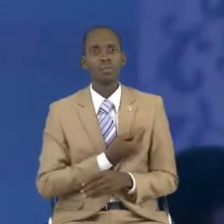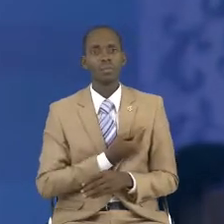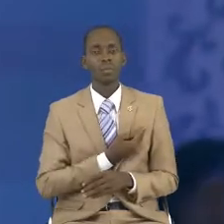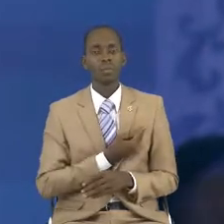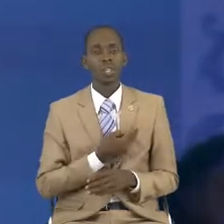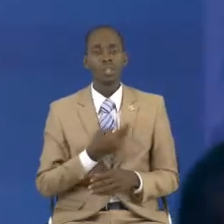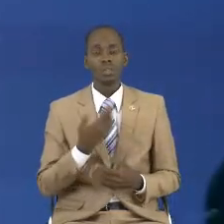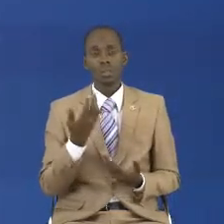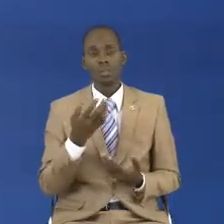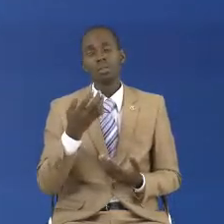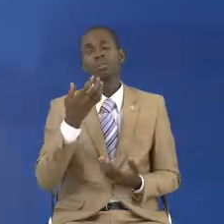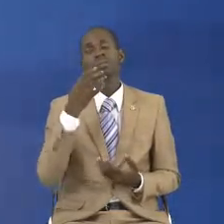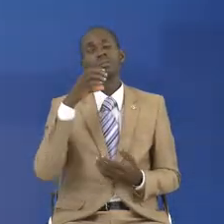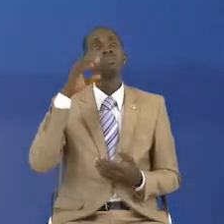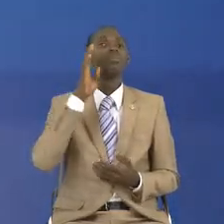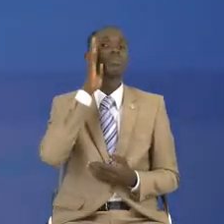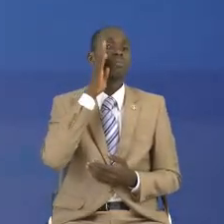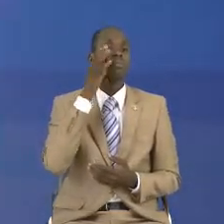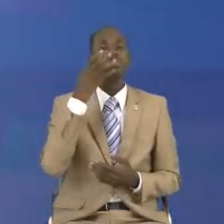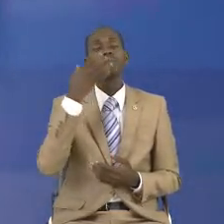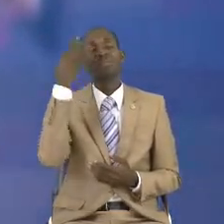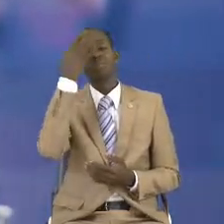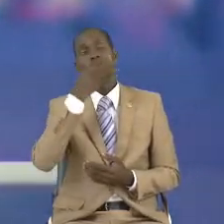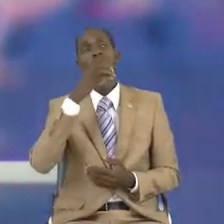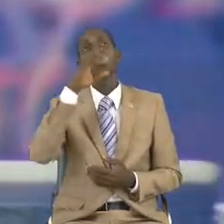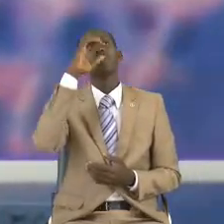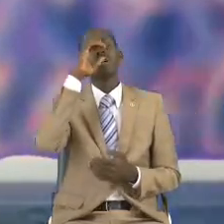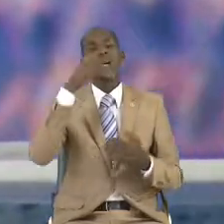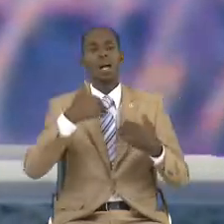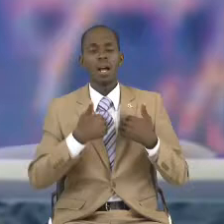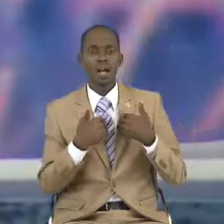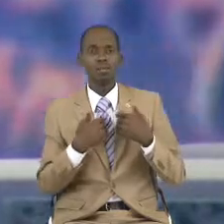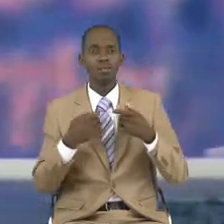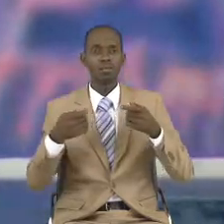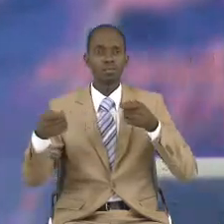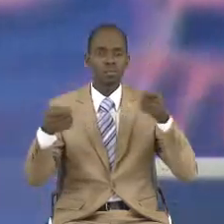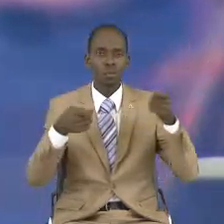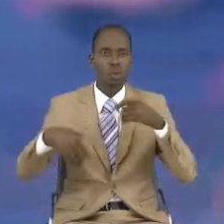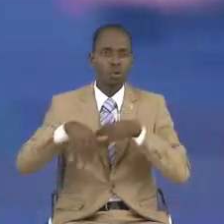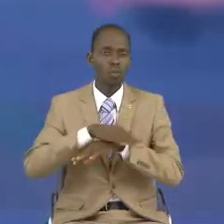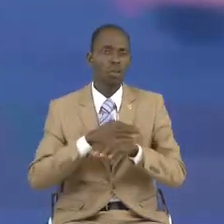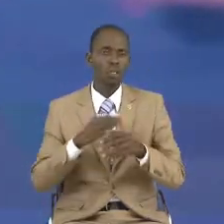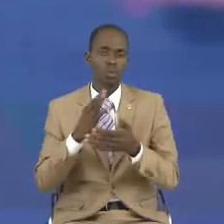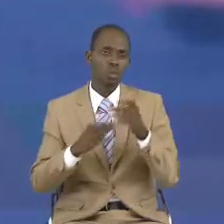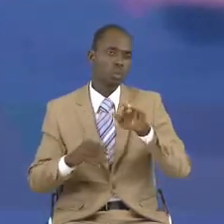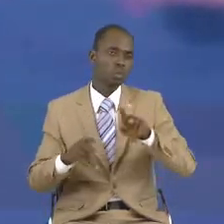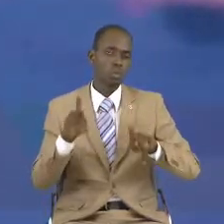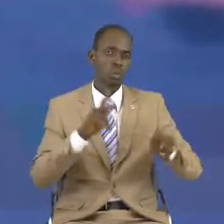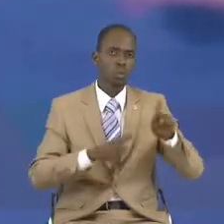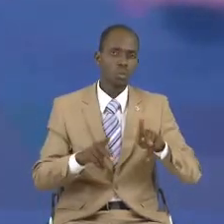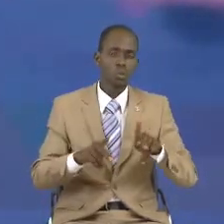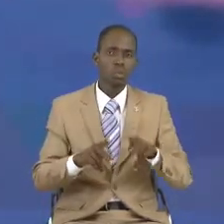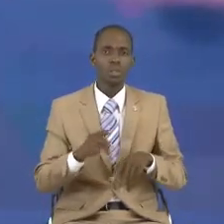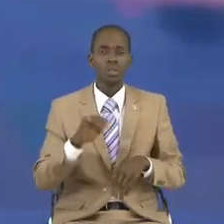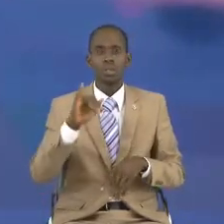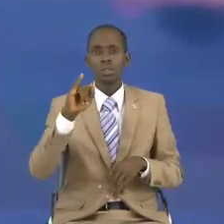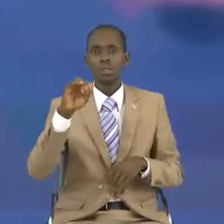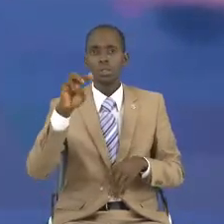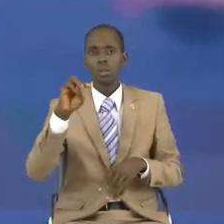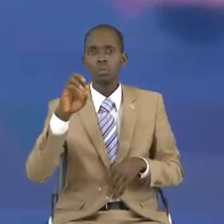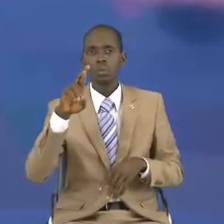as a dominion over some people immorality assad dominion over some